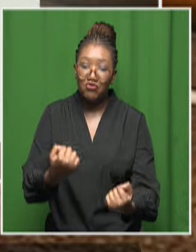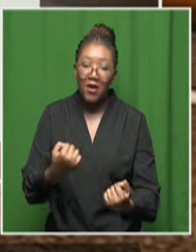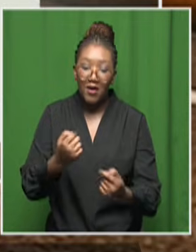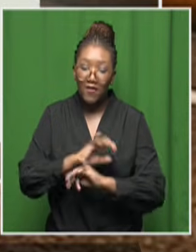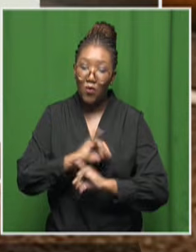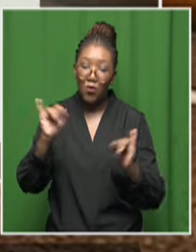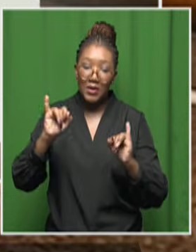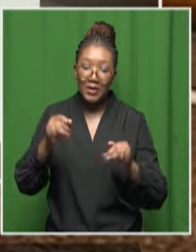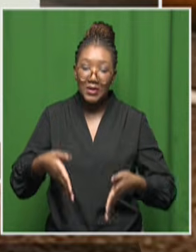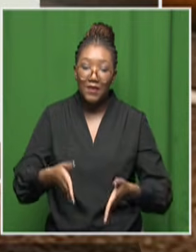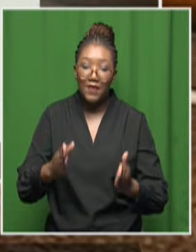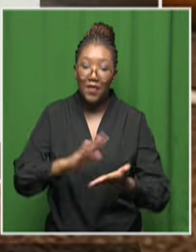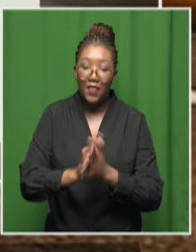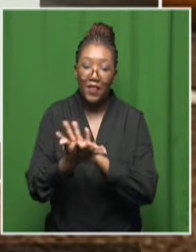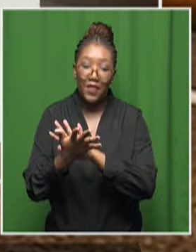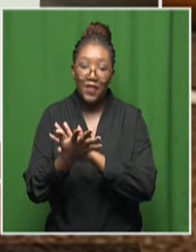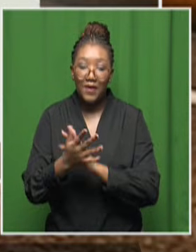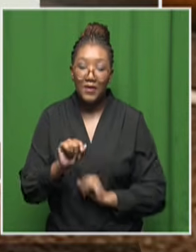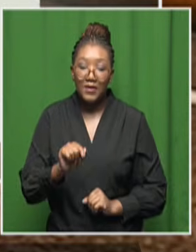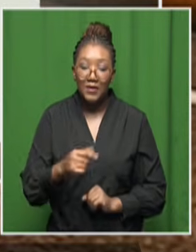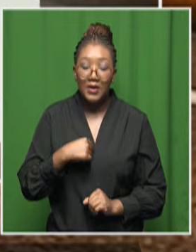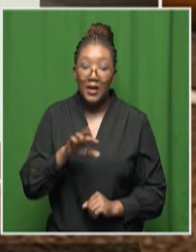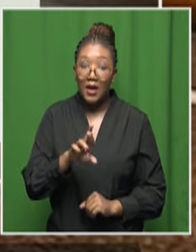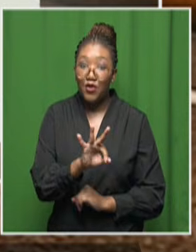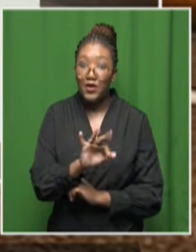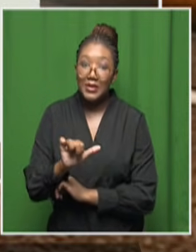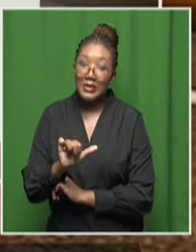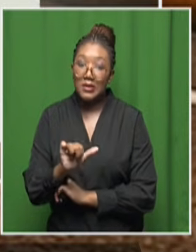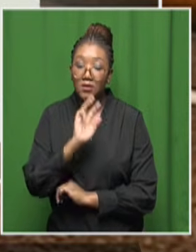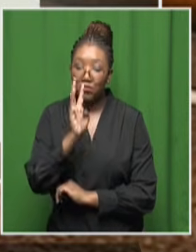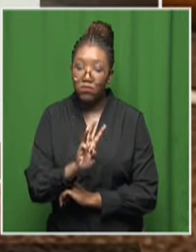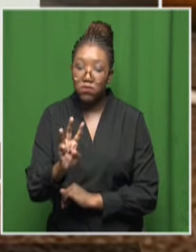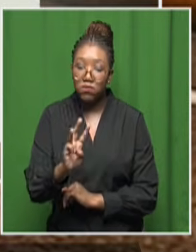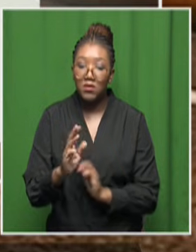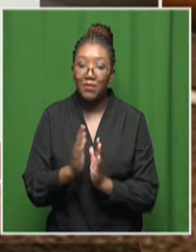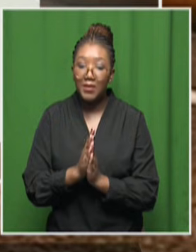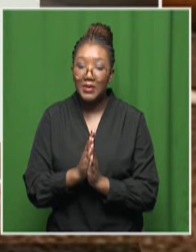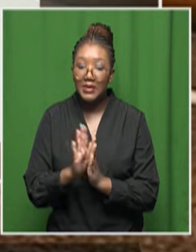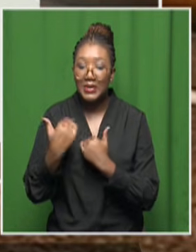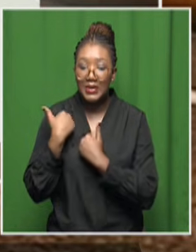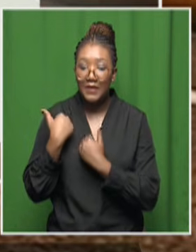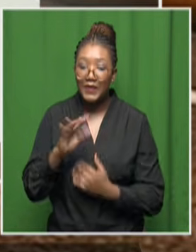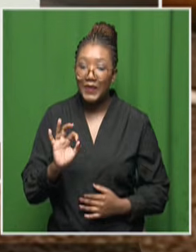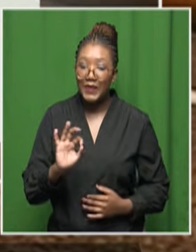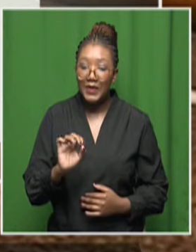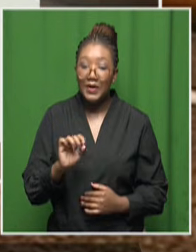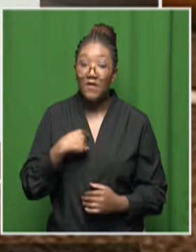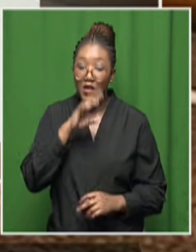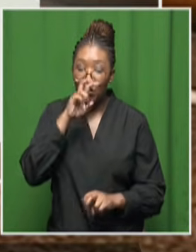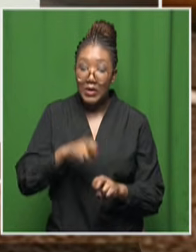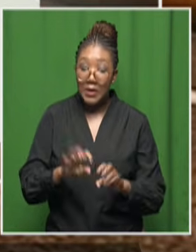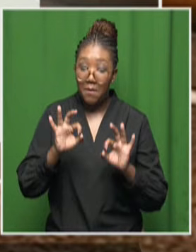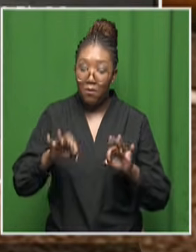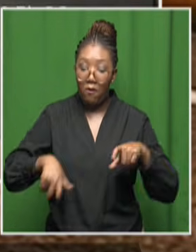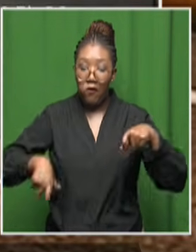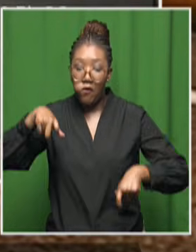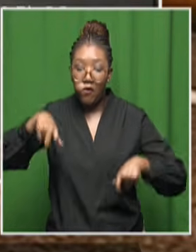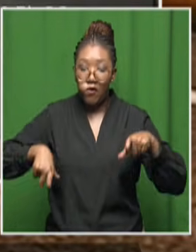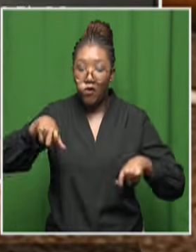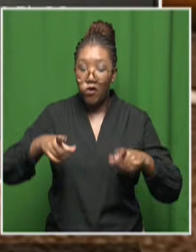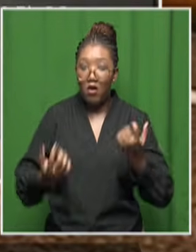you've got to go in or out of Leidenburg, R36, that's what you're going to find. Unfortunately, you'll need a good car wash after you've done